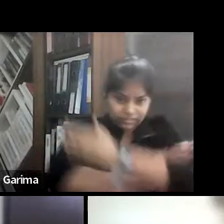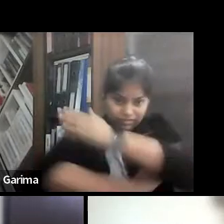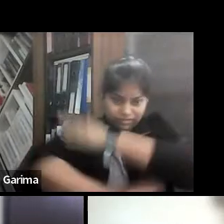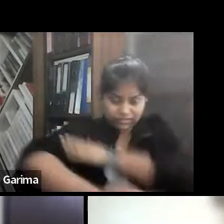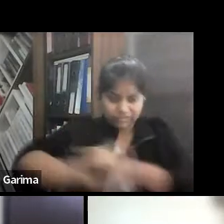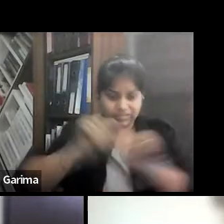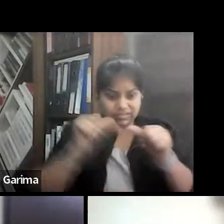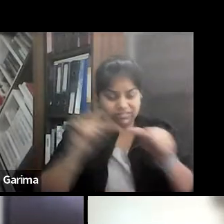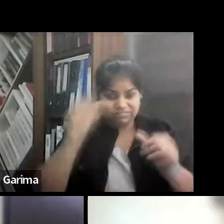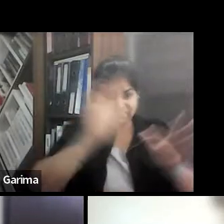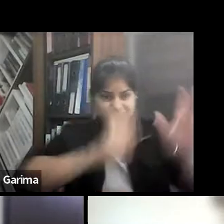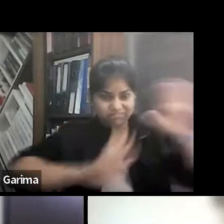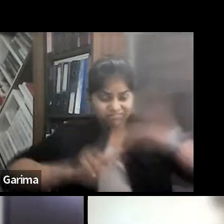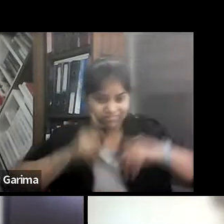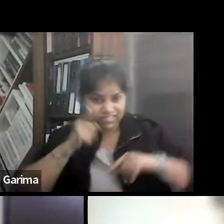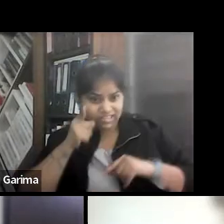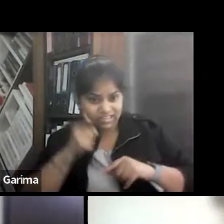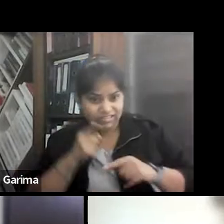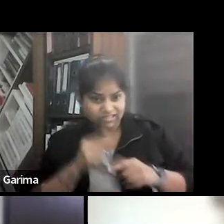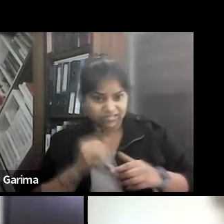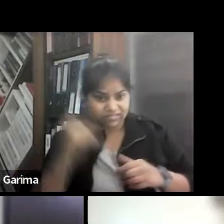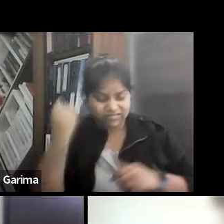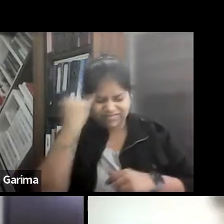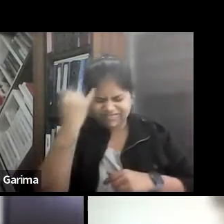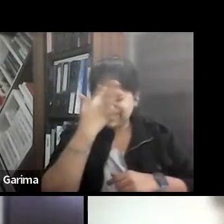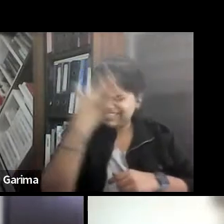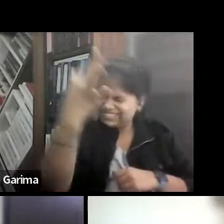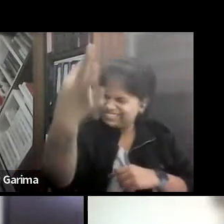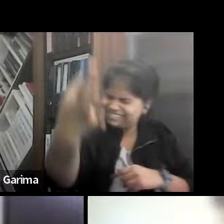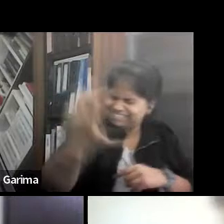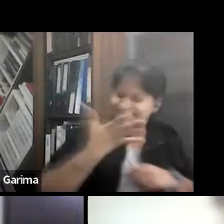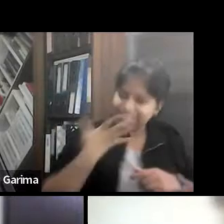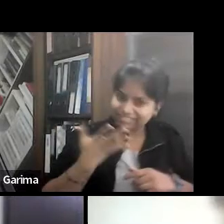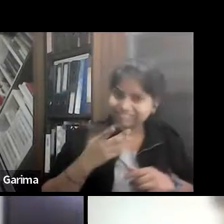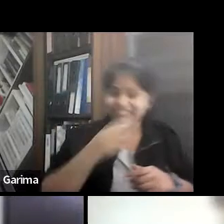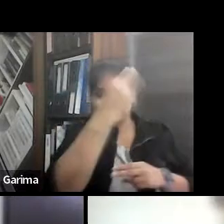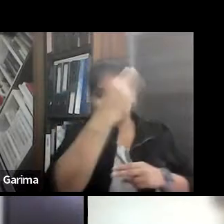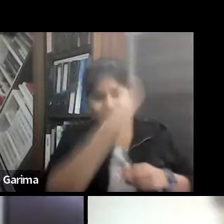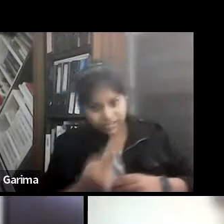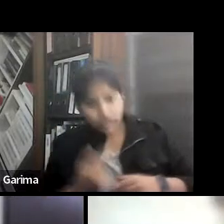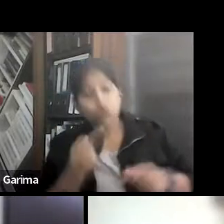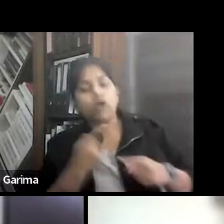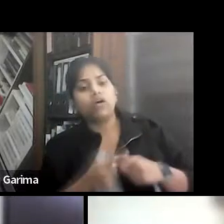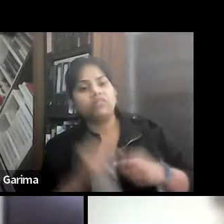create excellent art or highly acclaimed art?